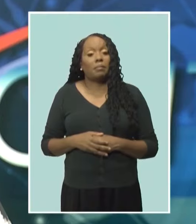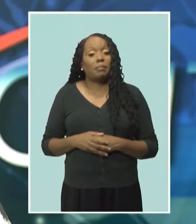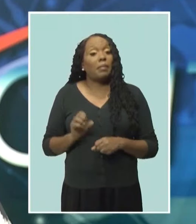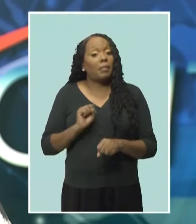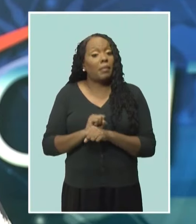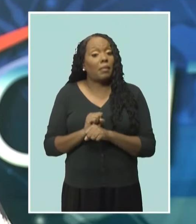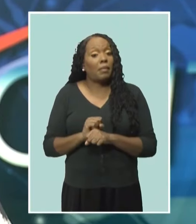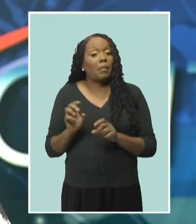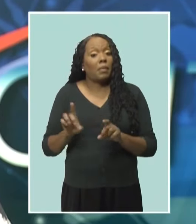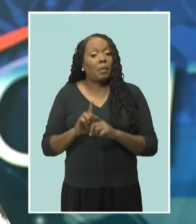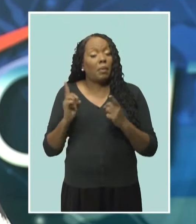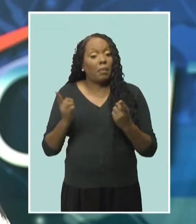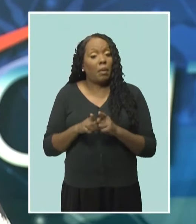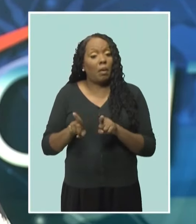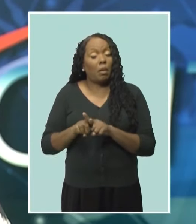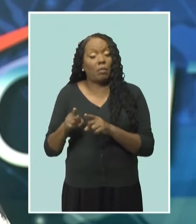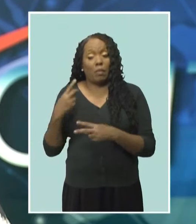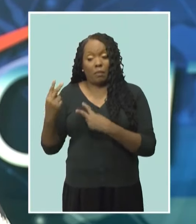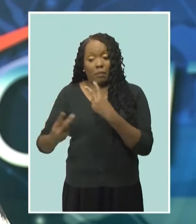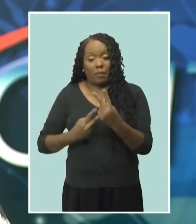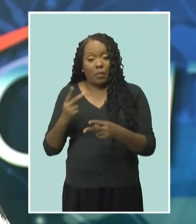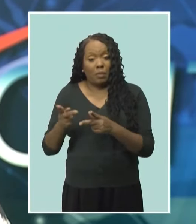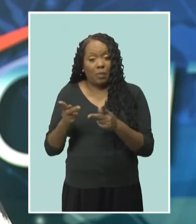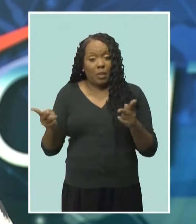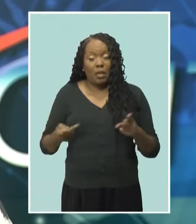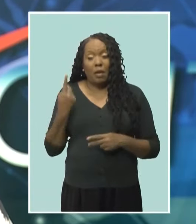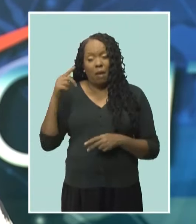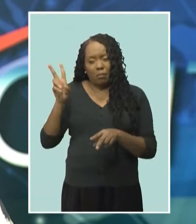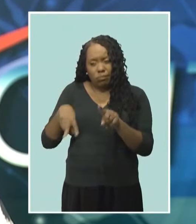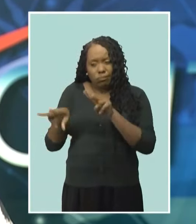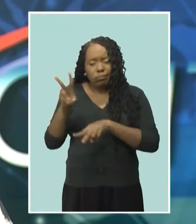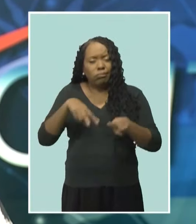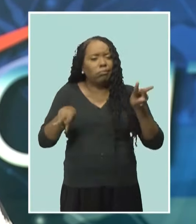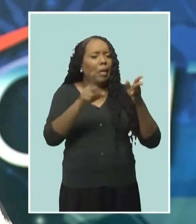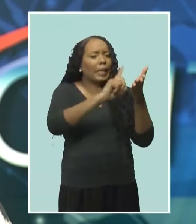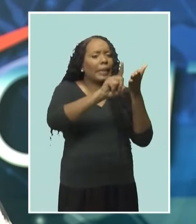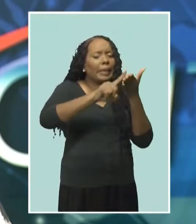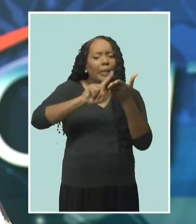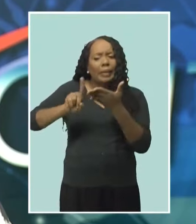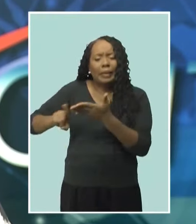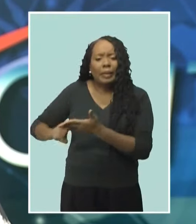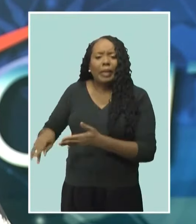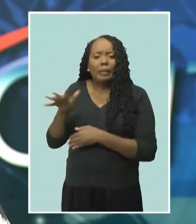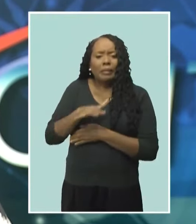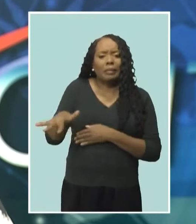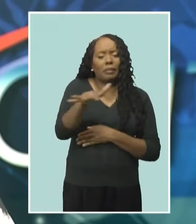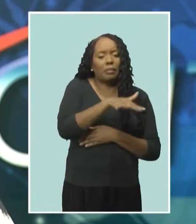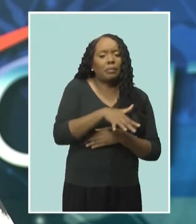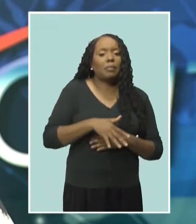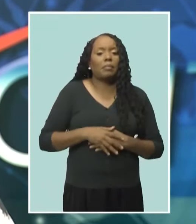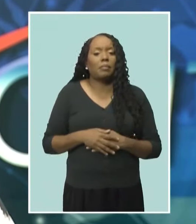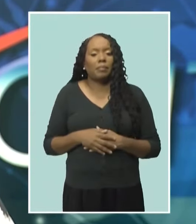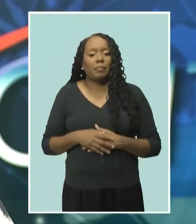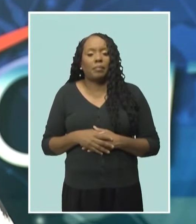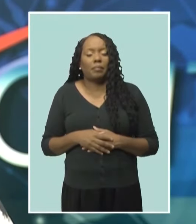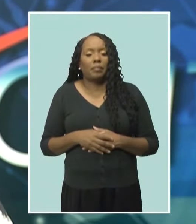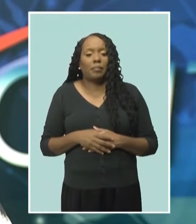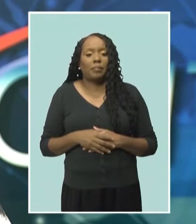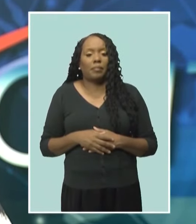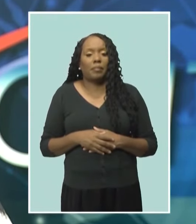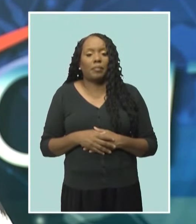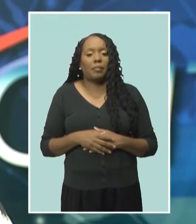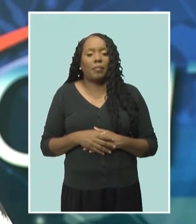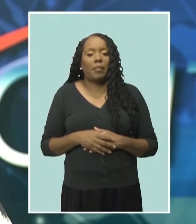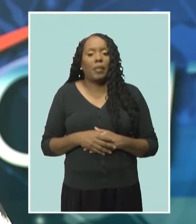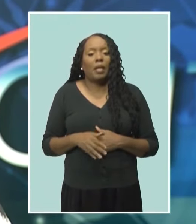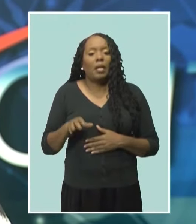department visits workplaces to carry out inspections of the working environment. Meanwhile, General Secretary of